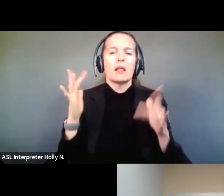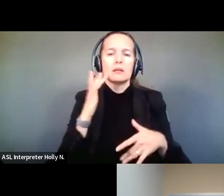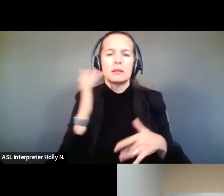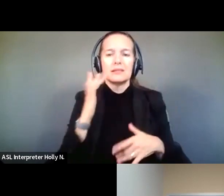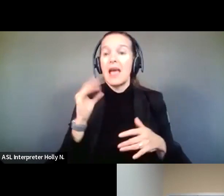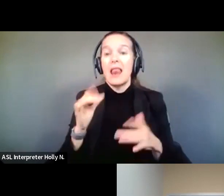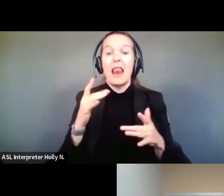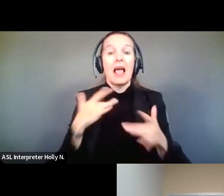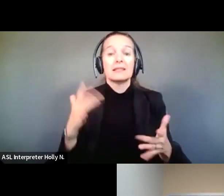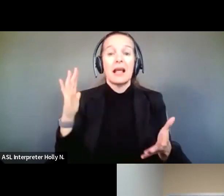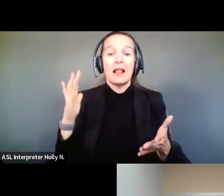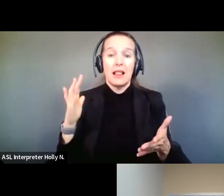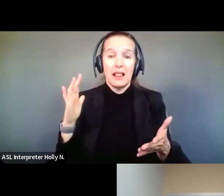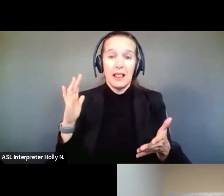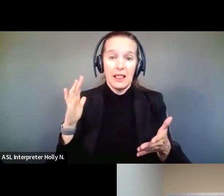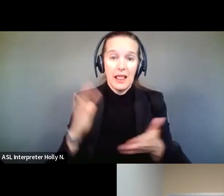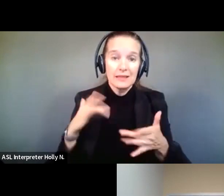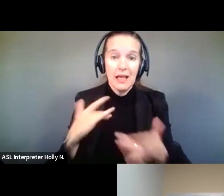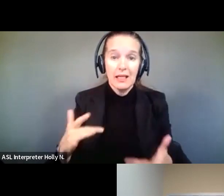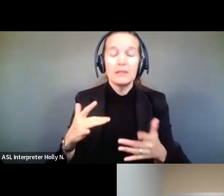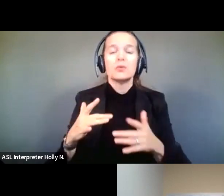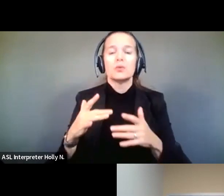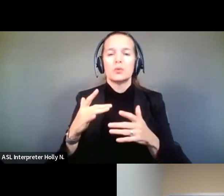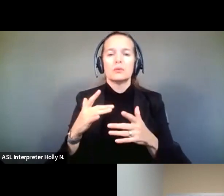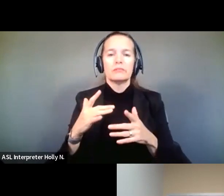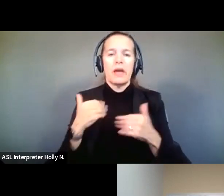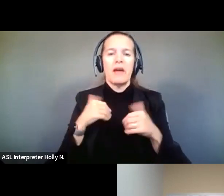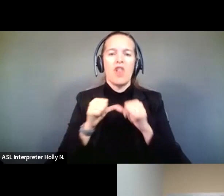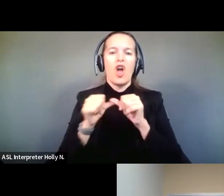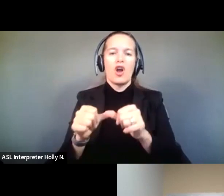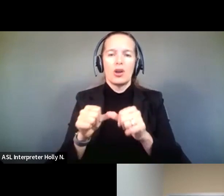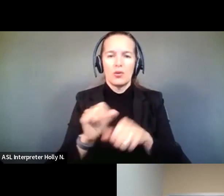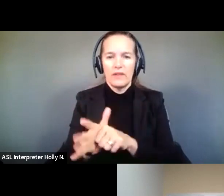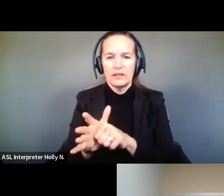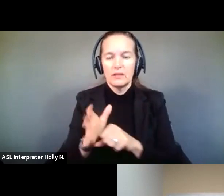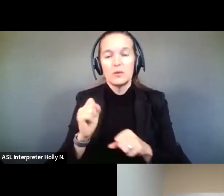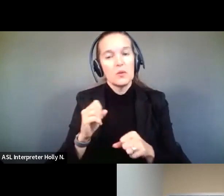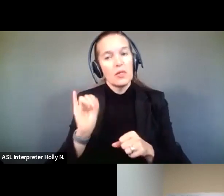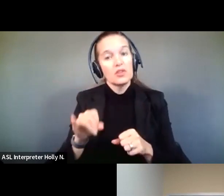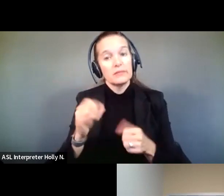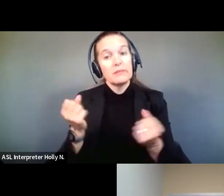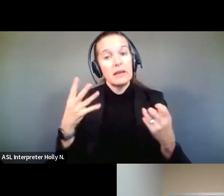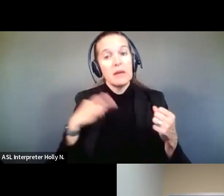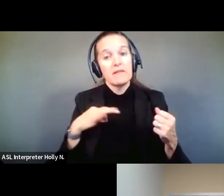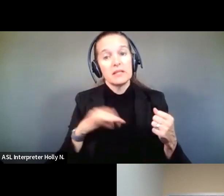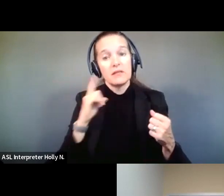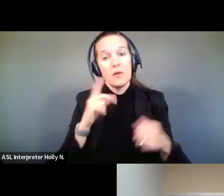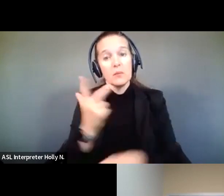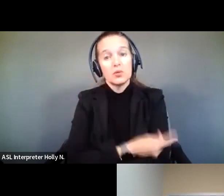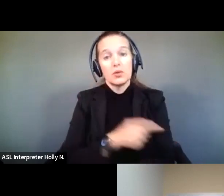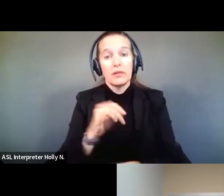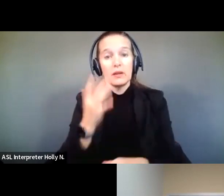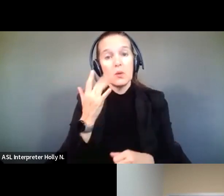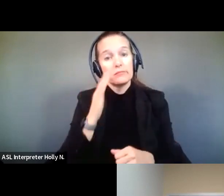develop long COVID symptoms after a COVID illness once you're vaccinated. So there's a lot of benefits to it. And I think that's going to be